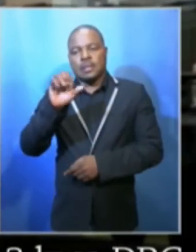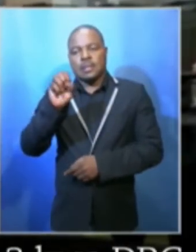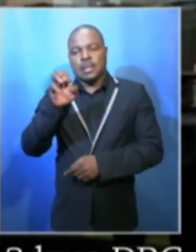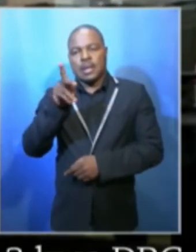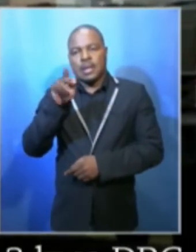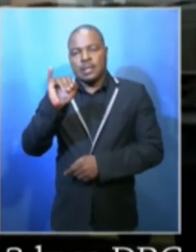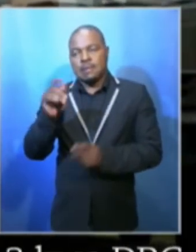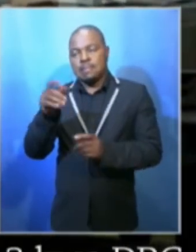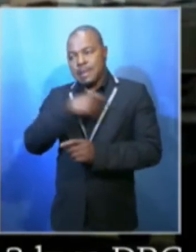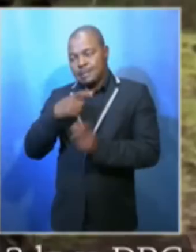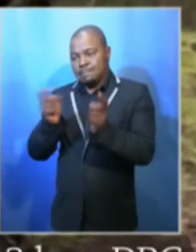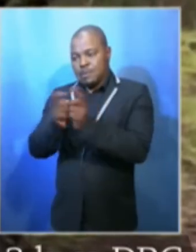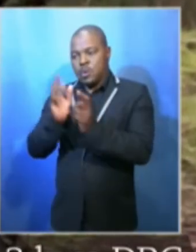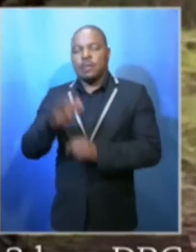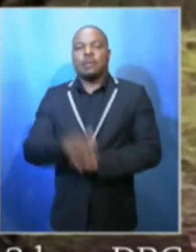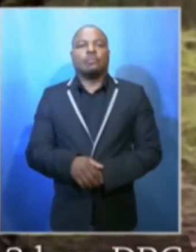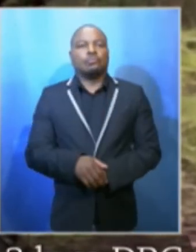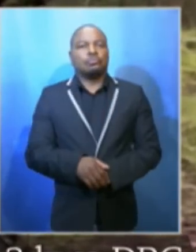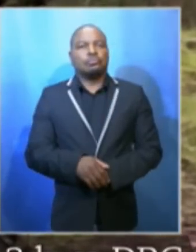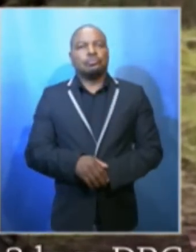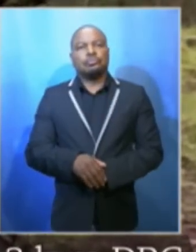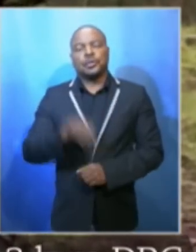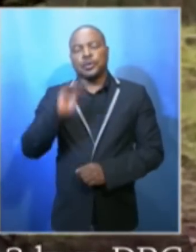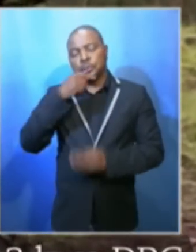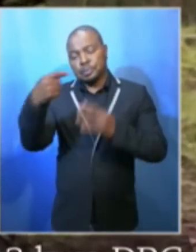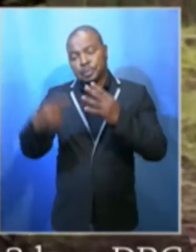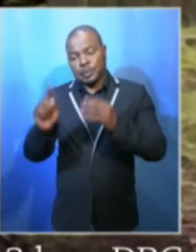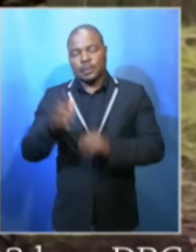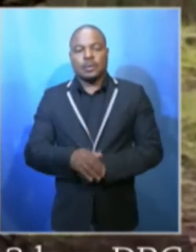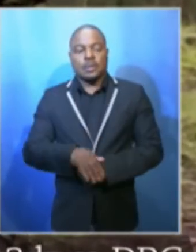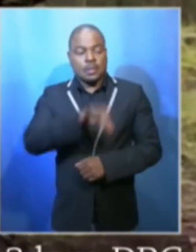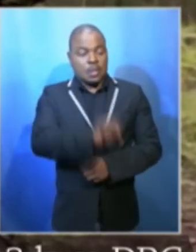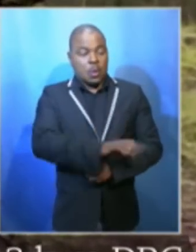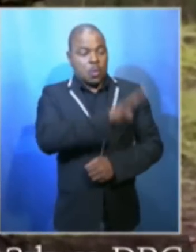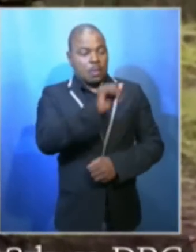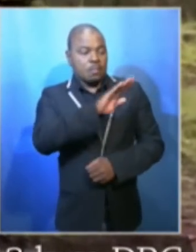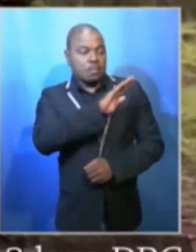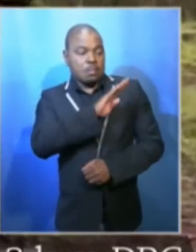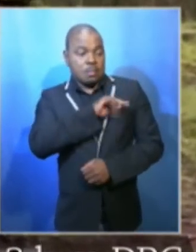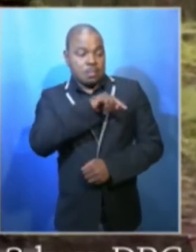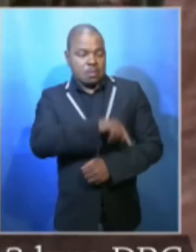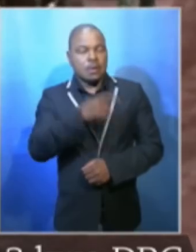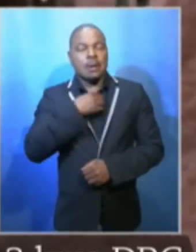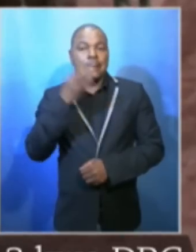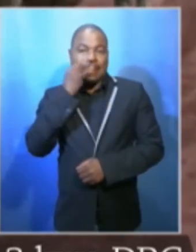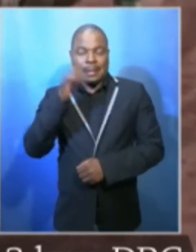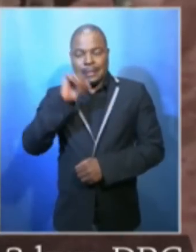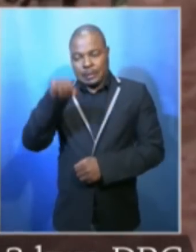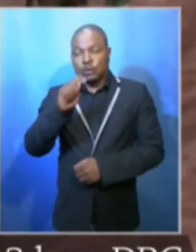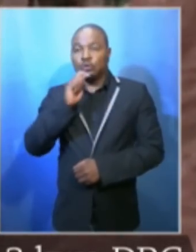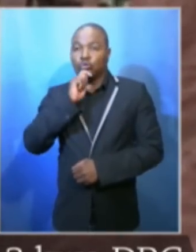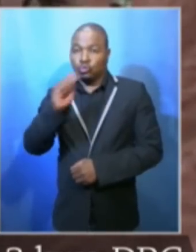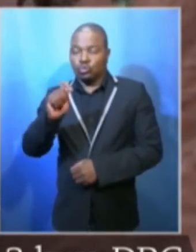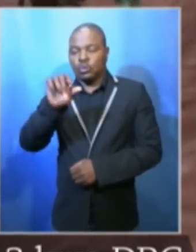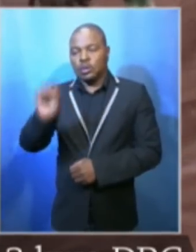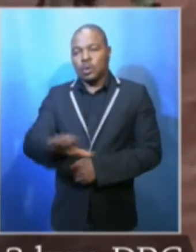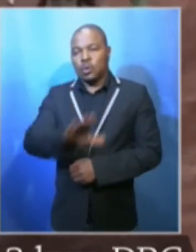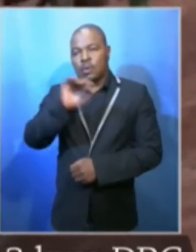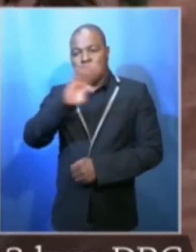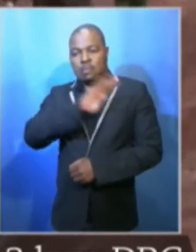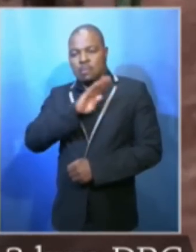Mo kgasong eno re utlwa fa sesole sa bosetšhaba sa Afrika Borwa se tlhomamisitse fa go tlhokafetse masole a Afrika Borwa a le 13